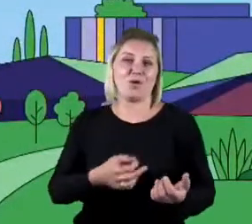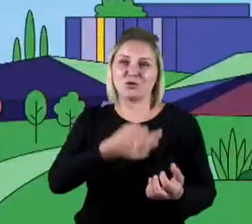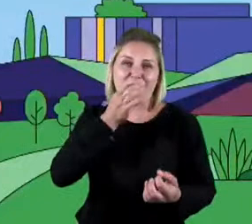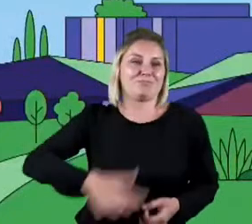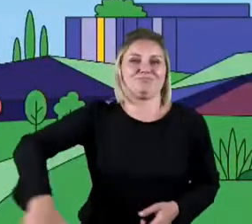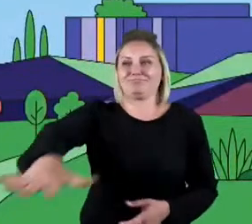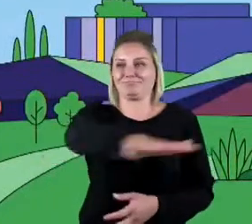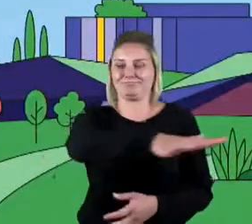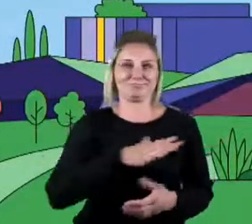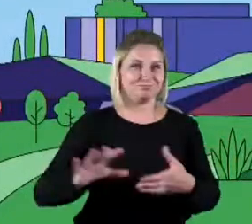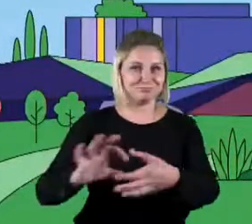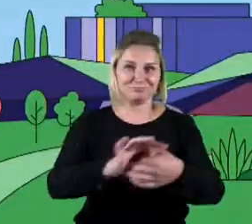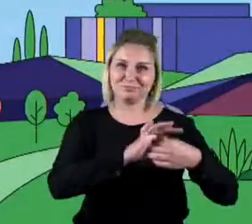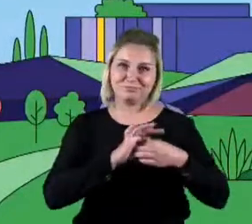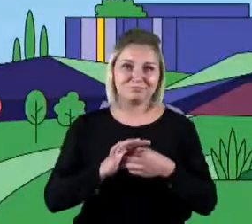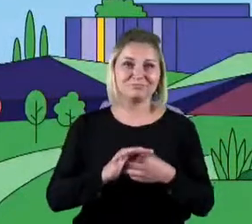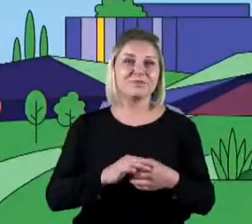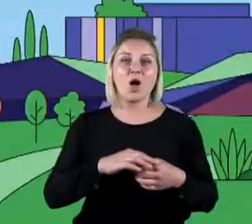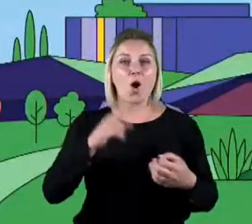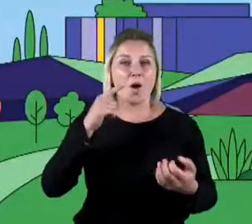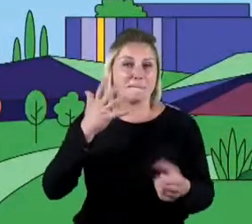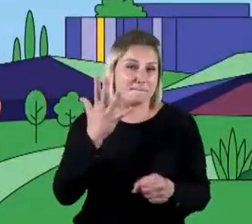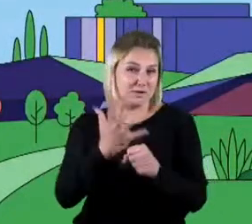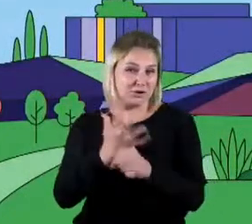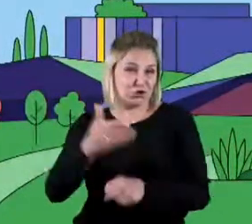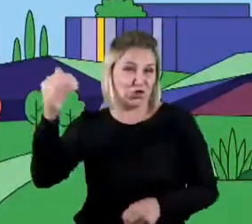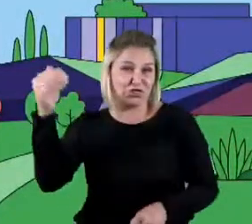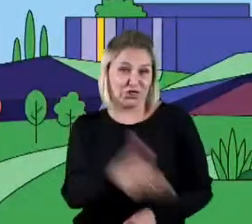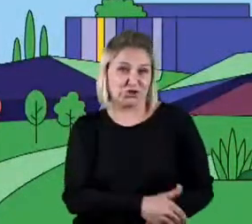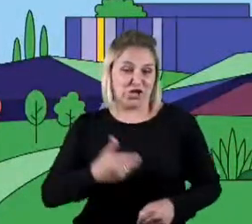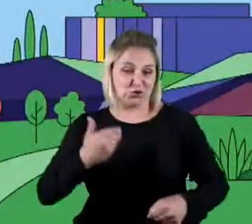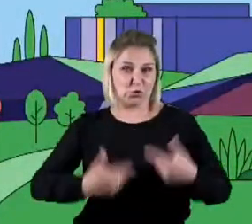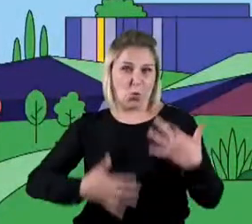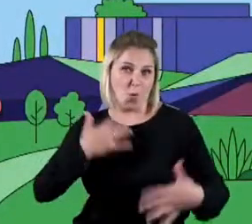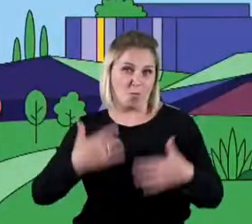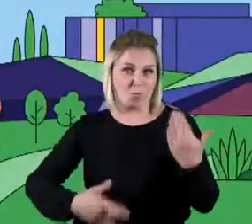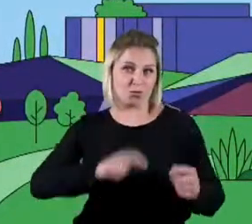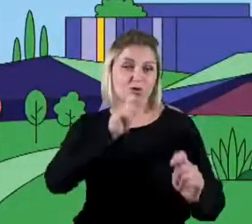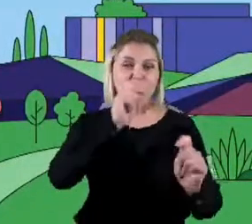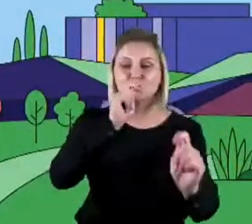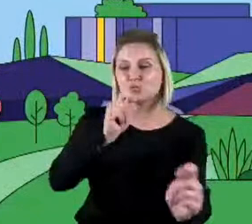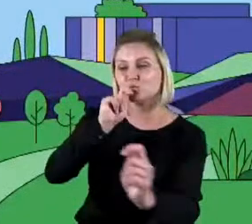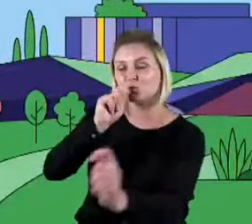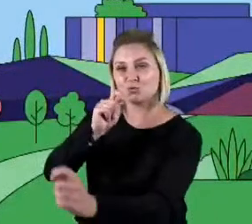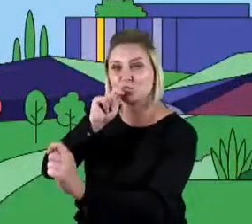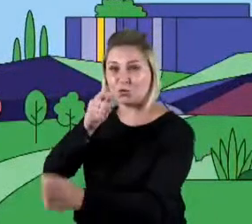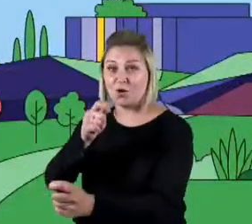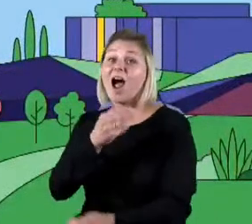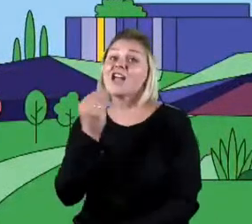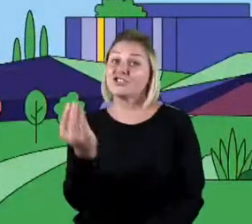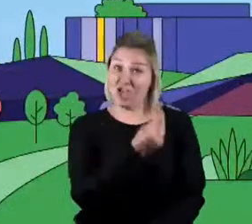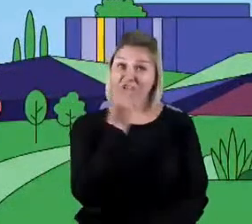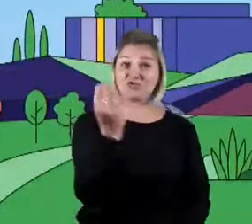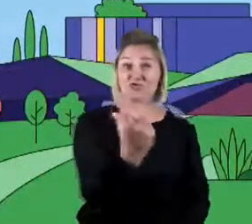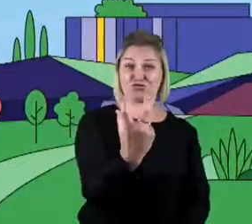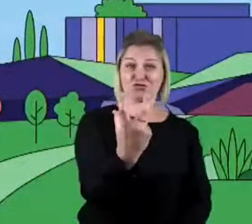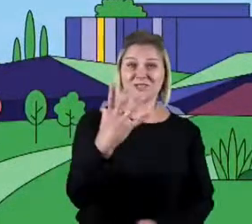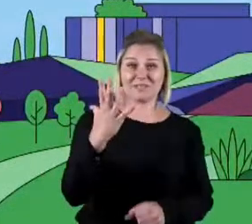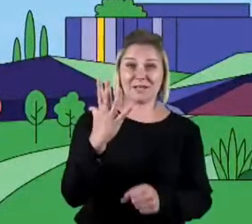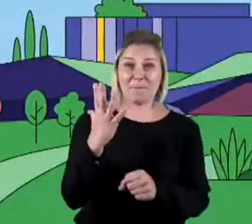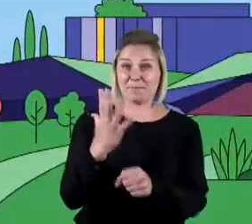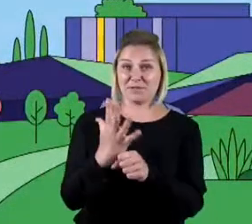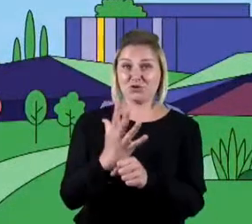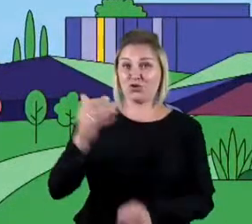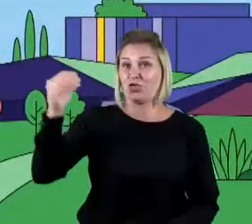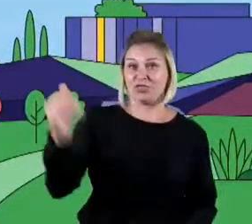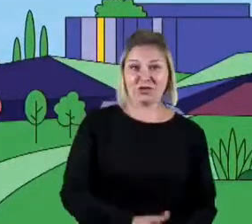better accessibility to infrastructure. We have given away about 50,000 computers, and we still